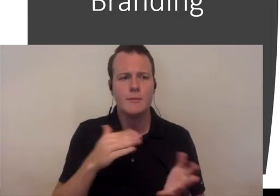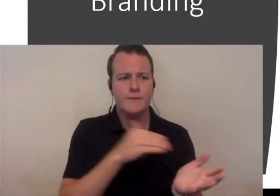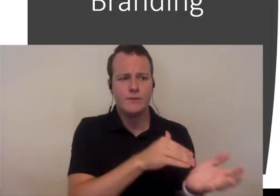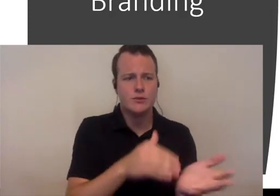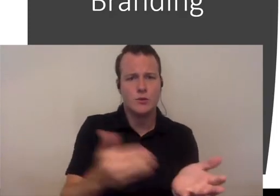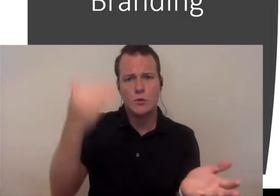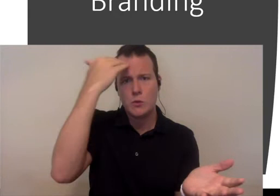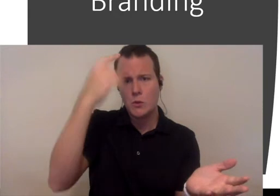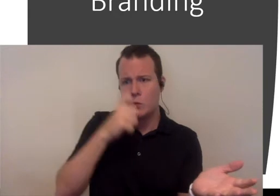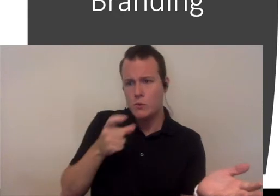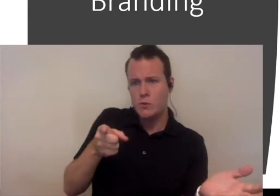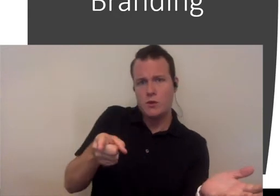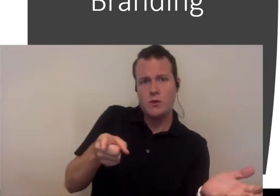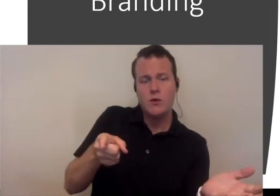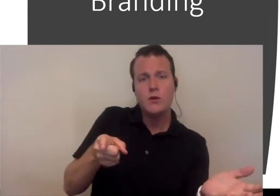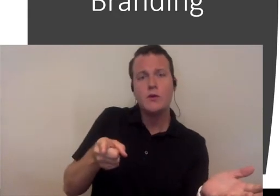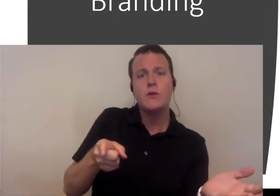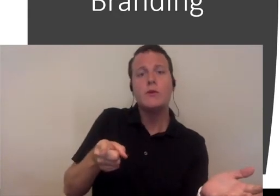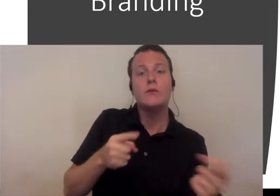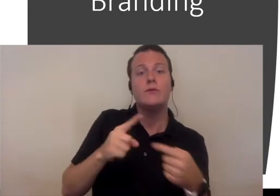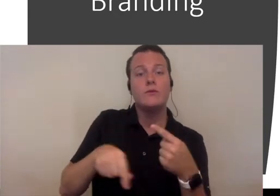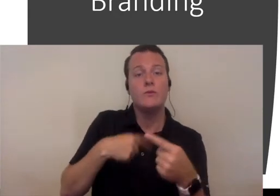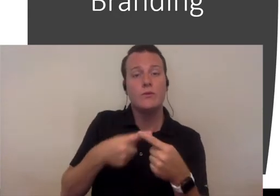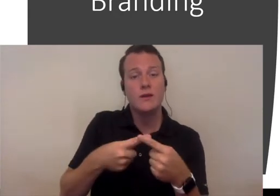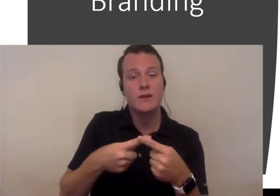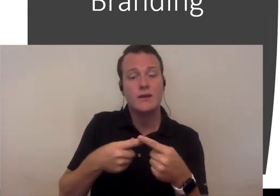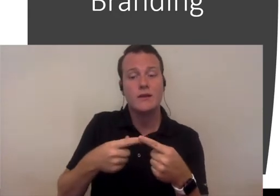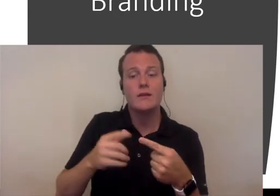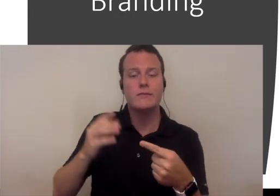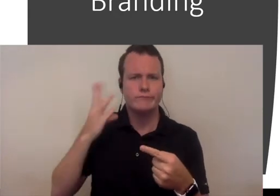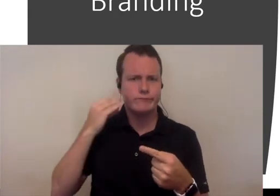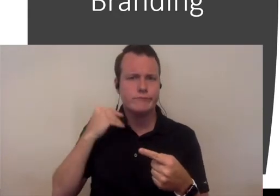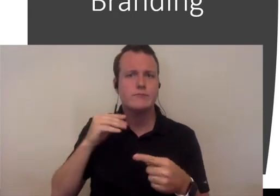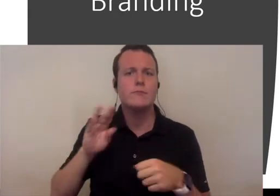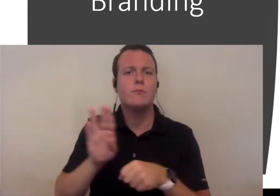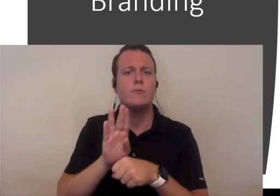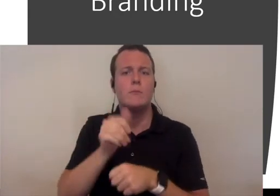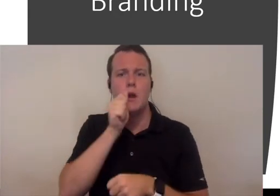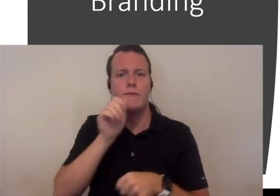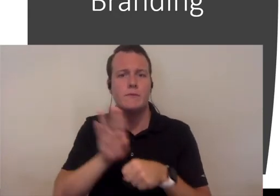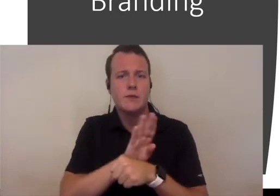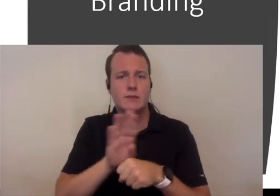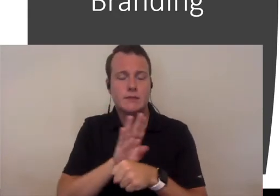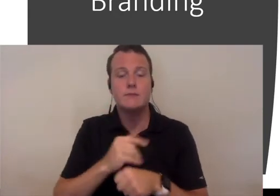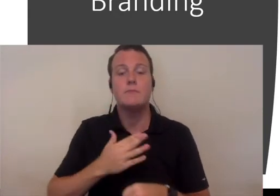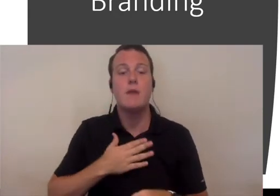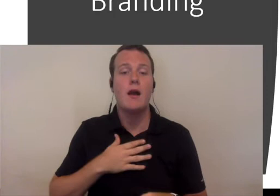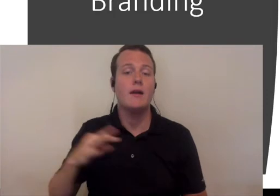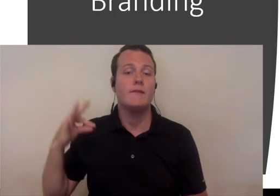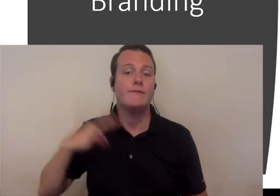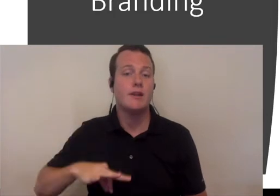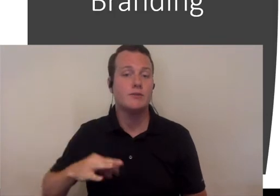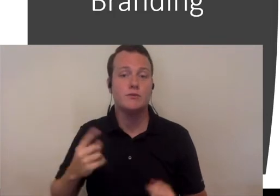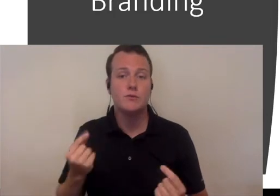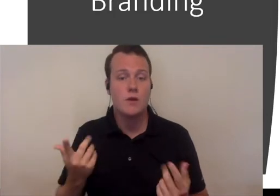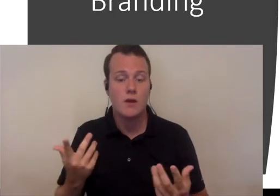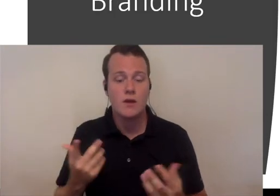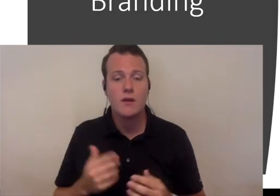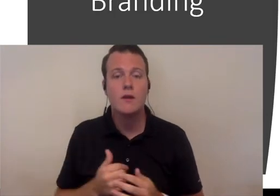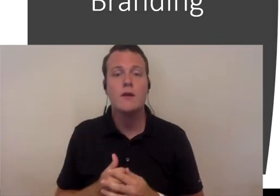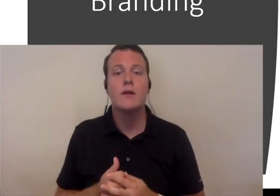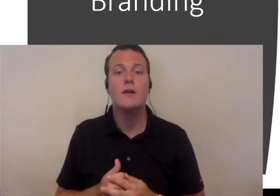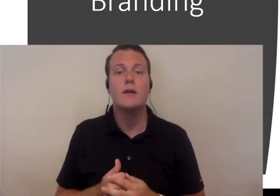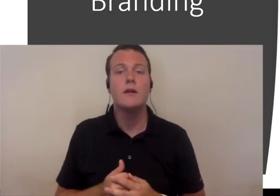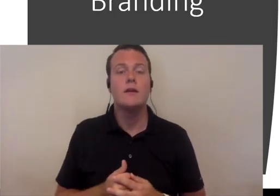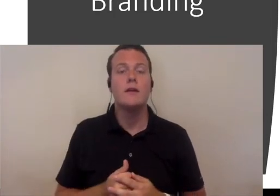And what is that? You know, when I was in private practice, one of the advantages I had was I was